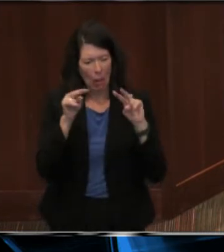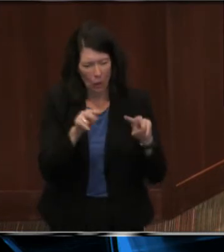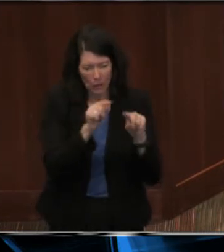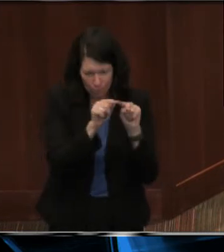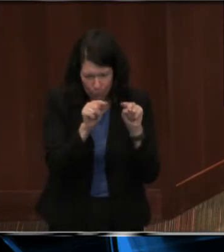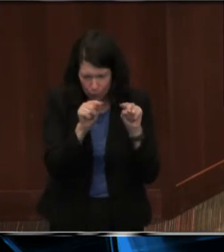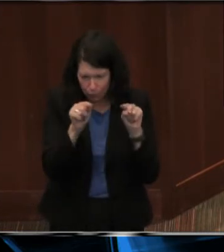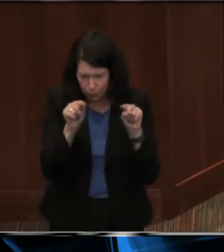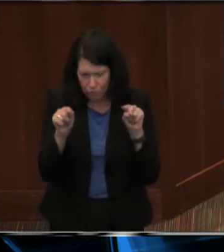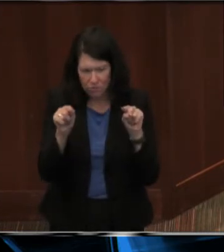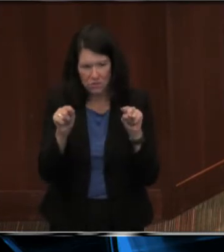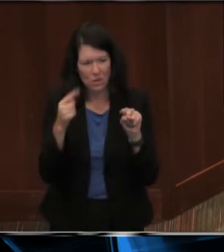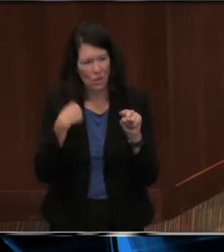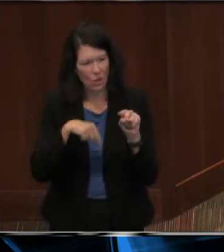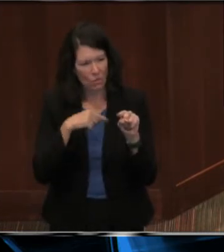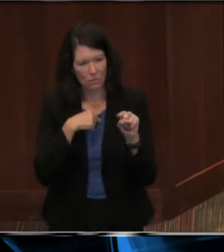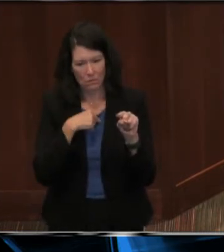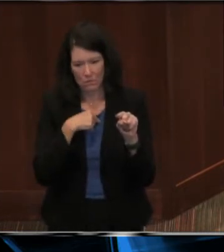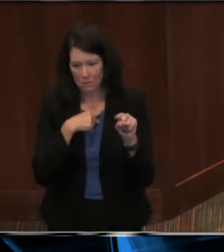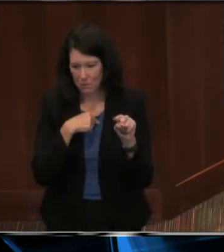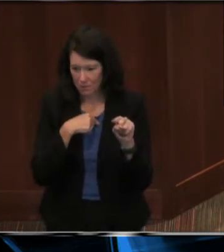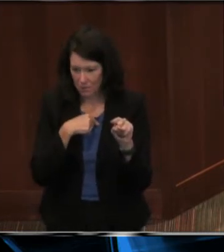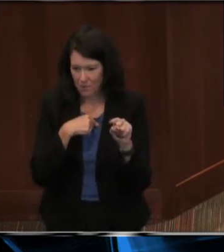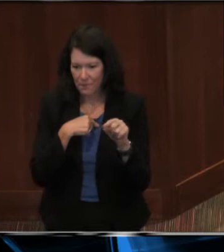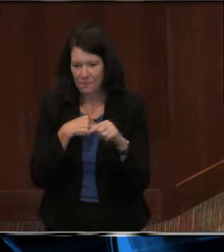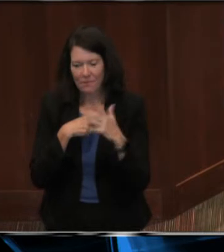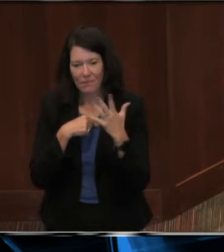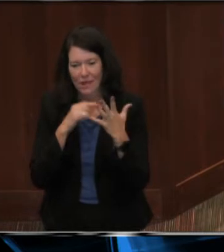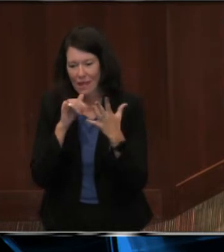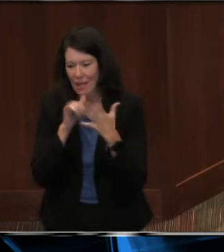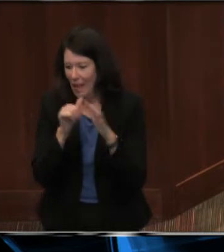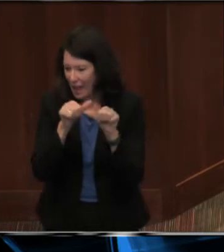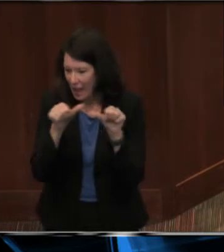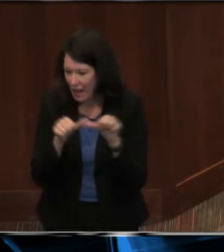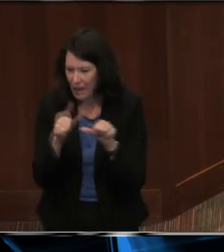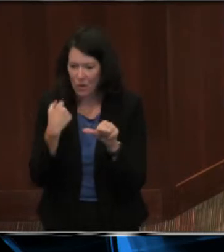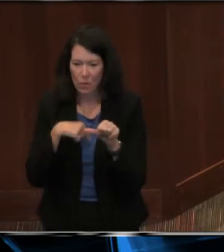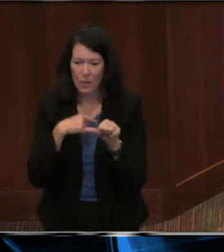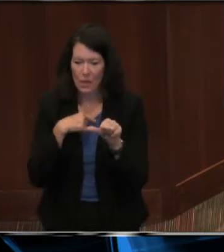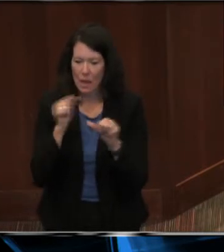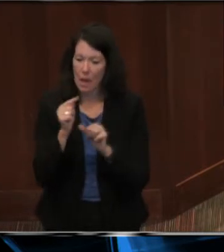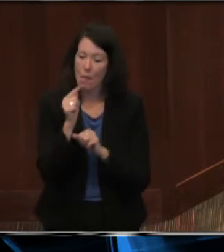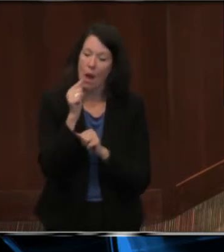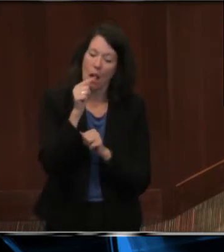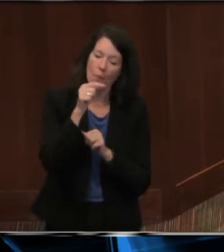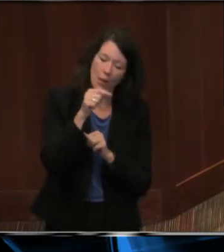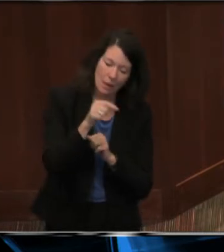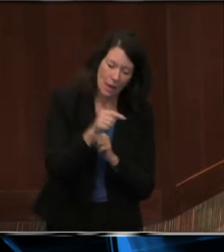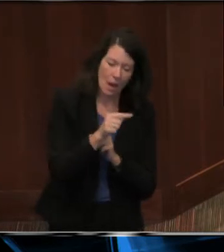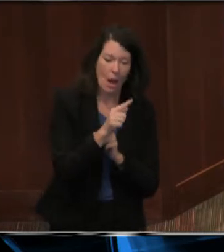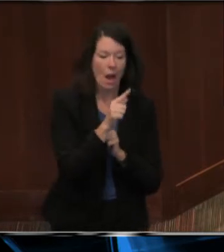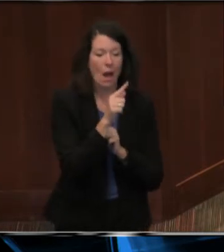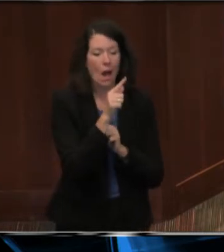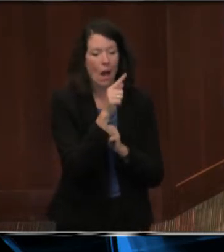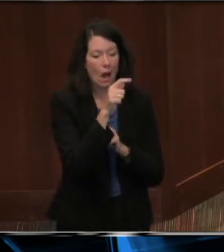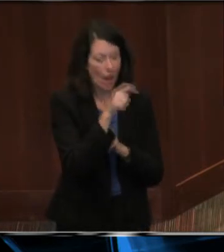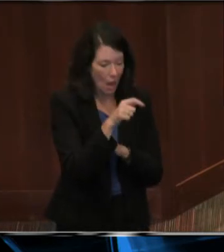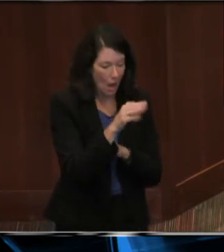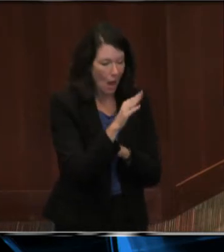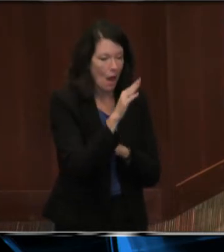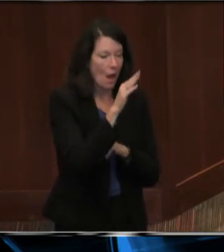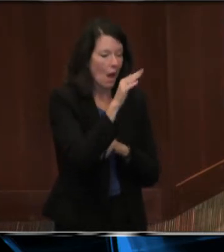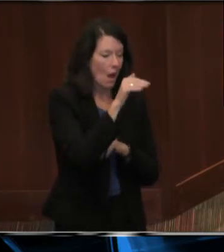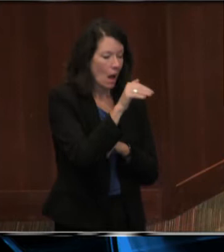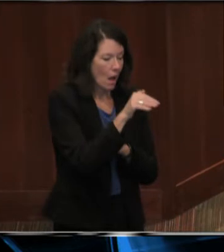line that we were kind of a sinusoidal incidence, right? We would kind of tick up and then we'd come down, and then we'd tick up and we'd come